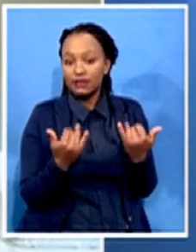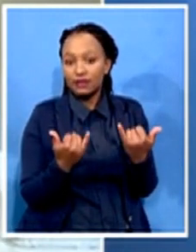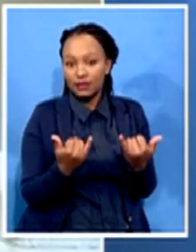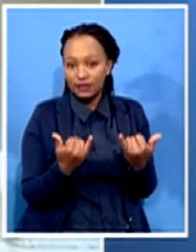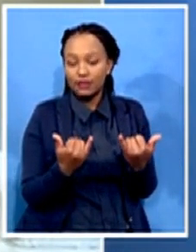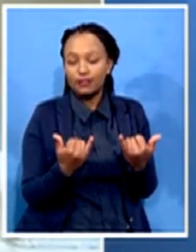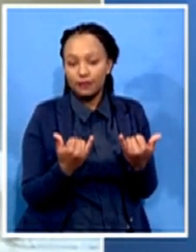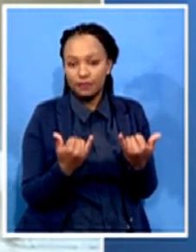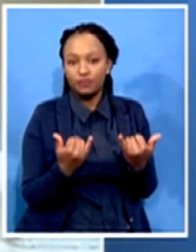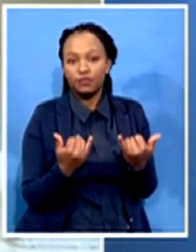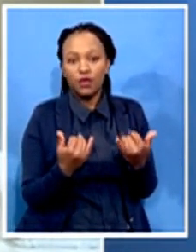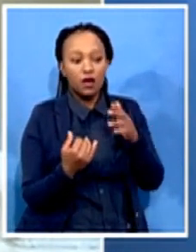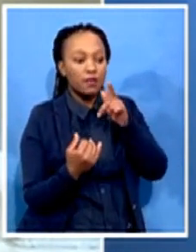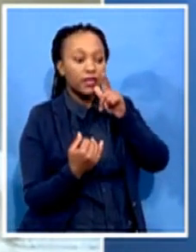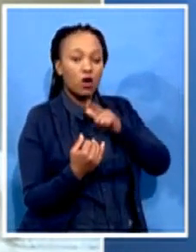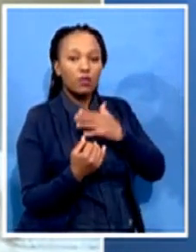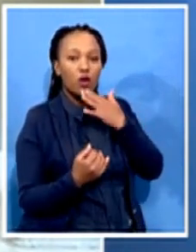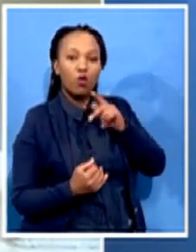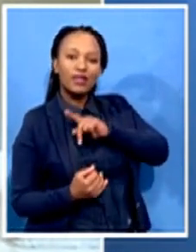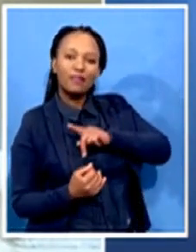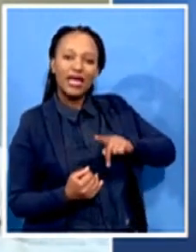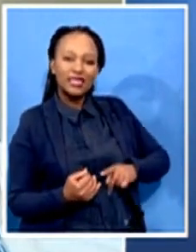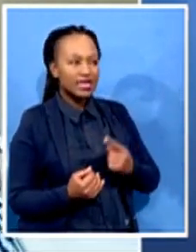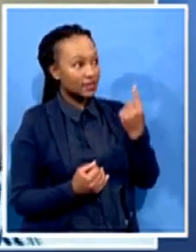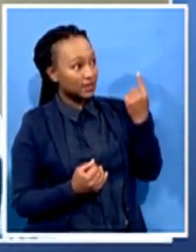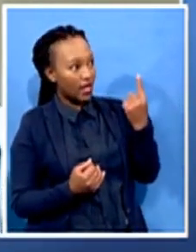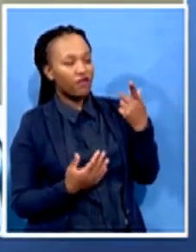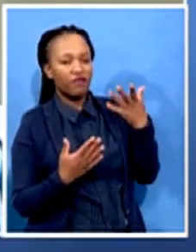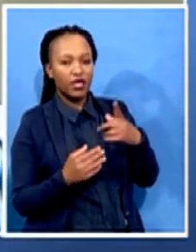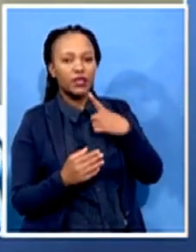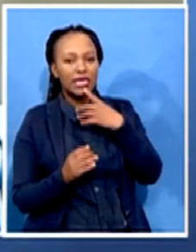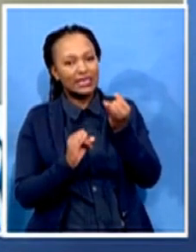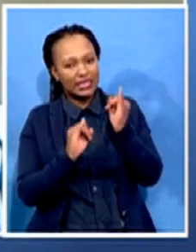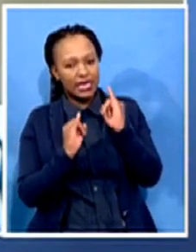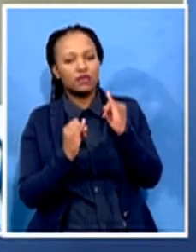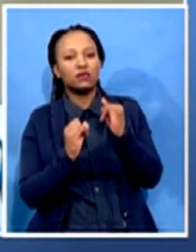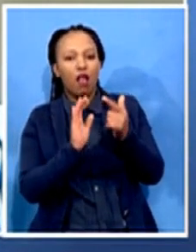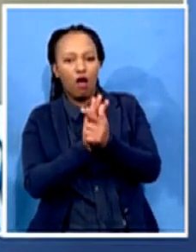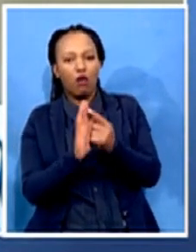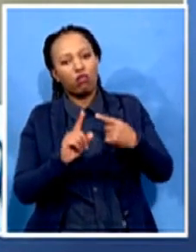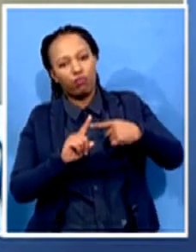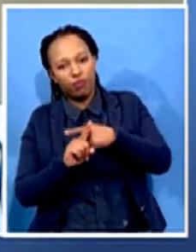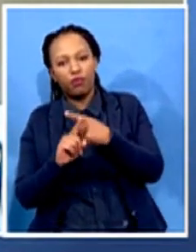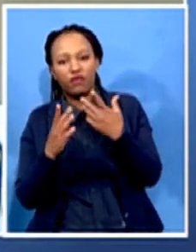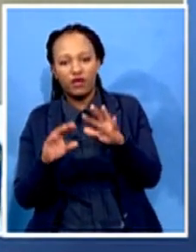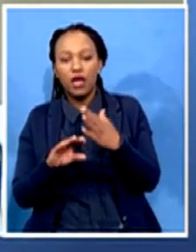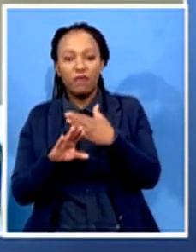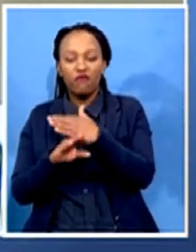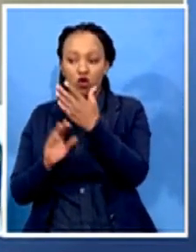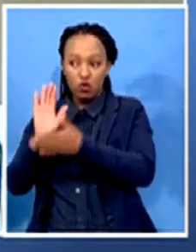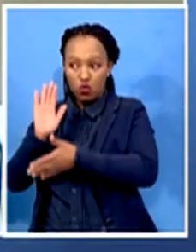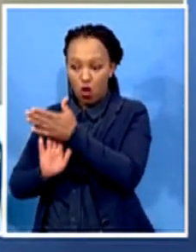president himself. That there were serious transgressions. Just before I let you go, Mr. Murray, exactly who have you laid